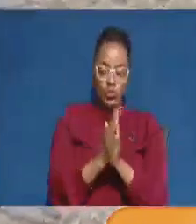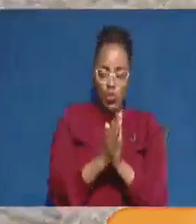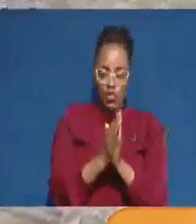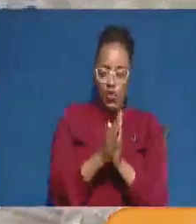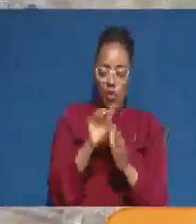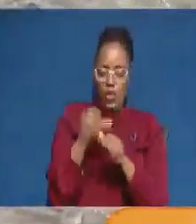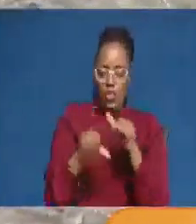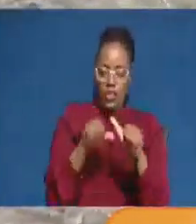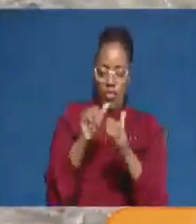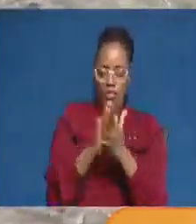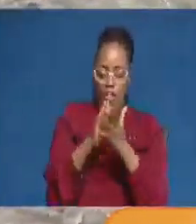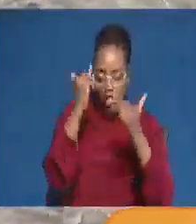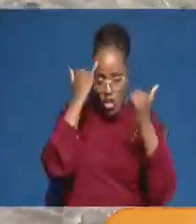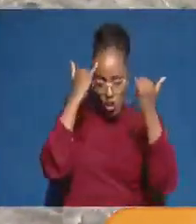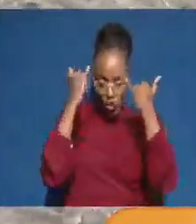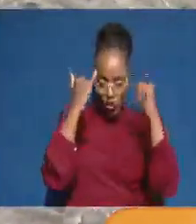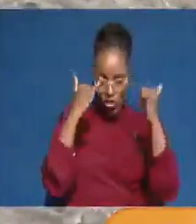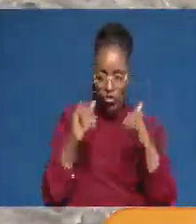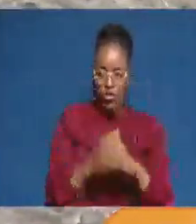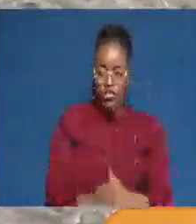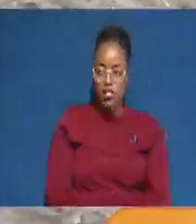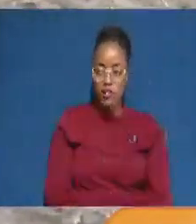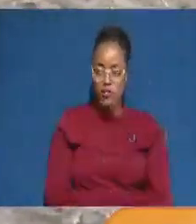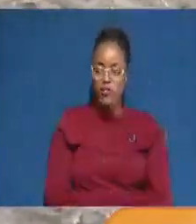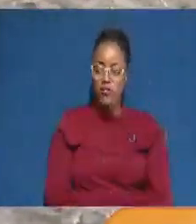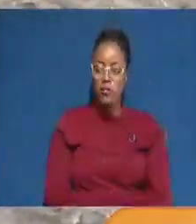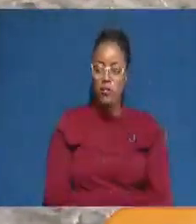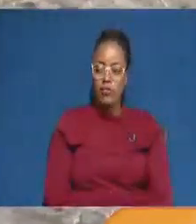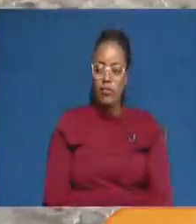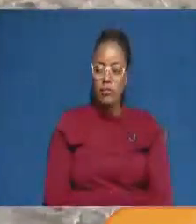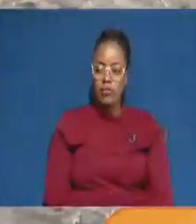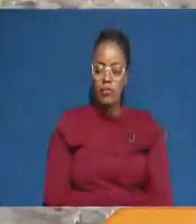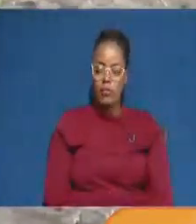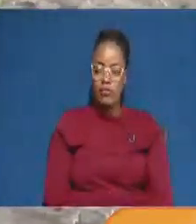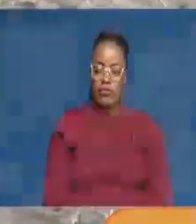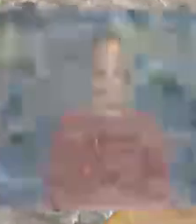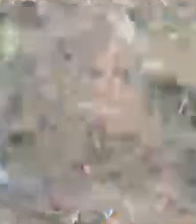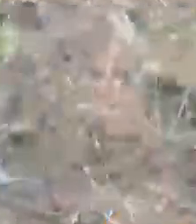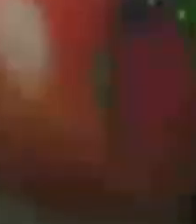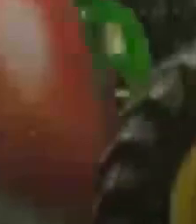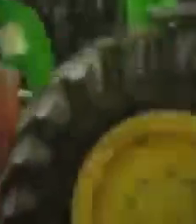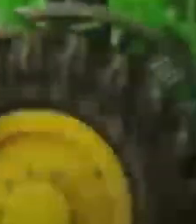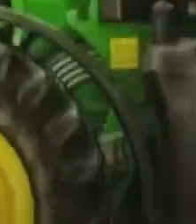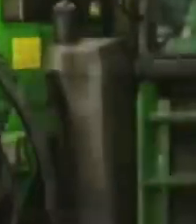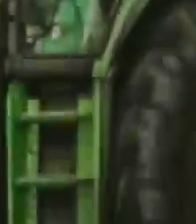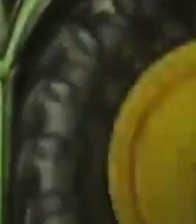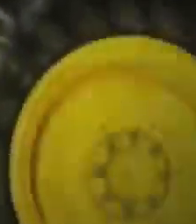science and innovation. Dennis Otieno, Smart Farm.